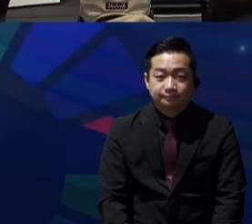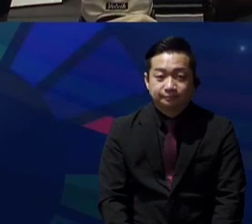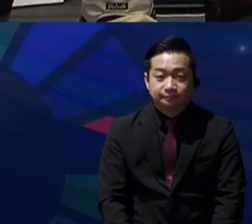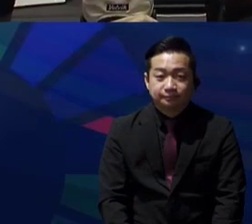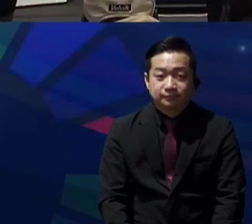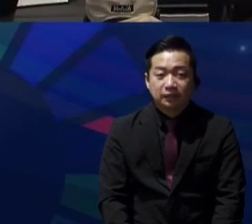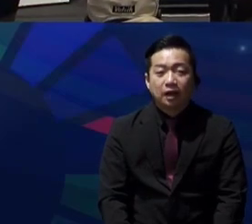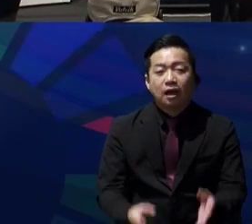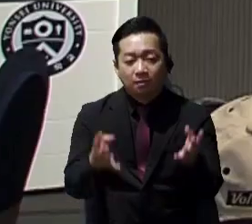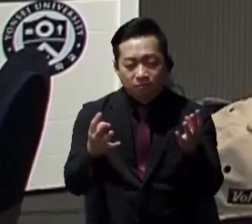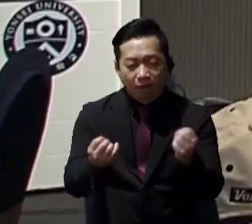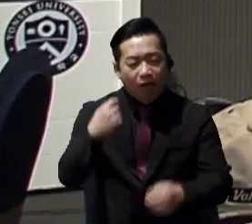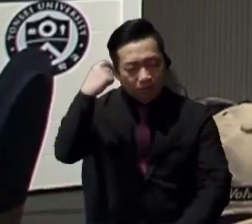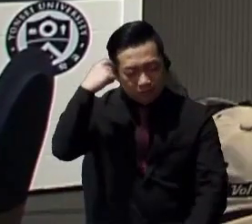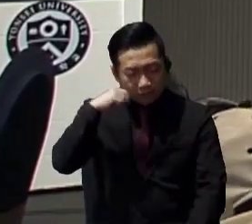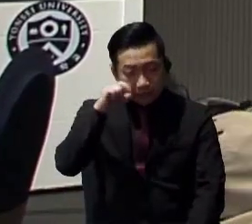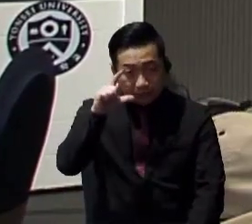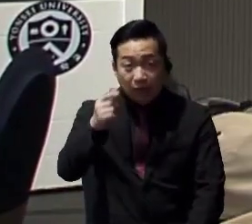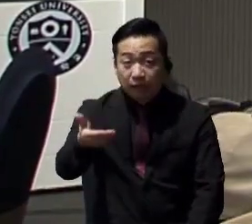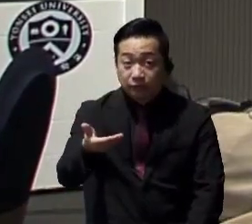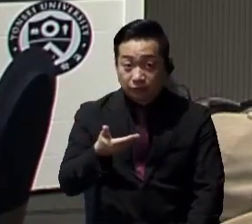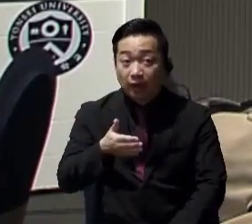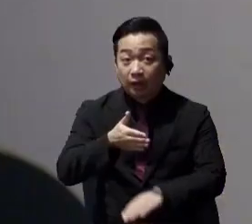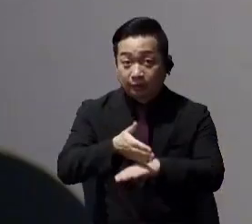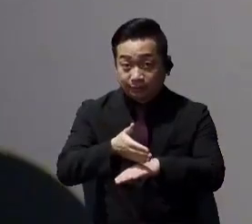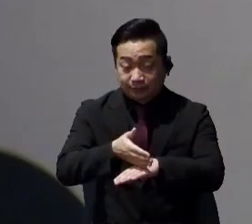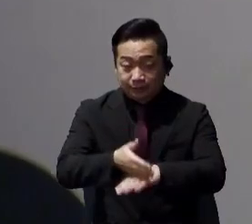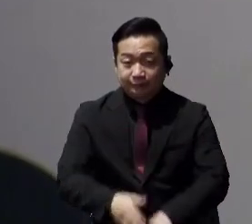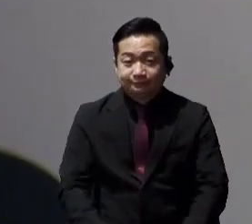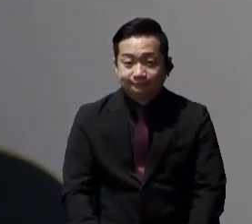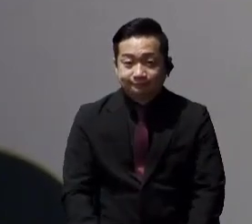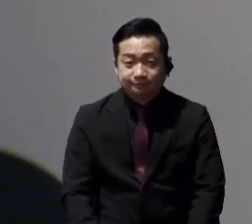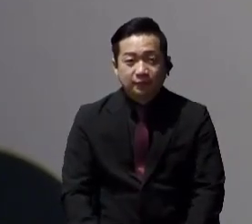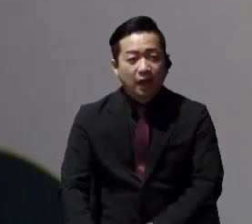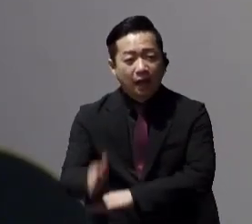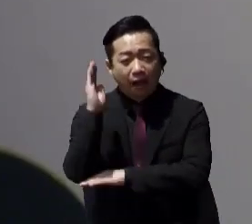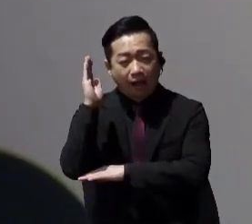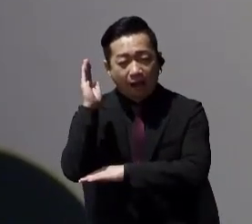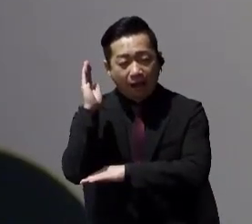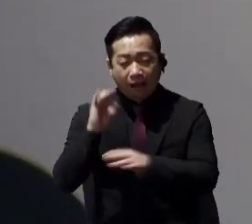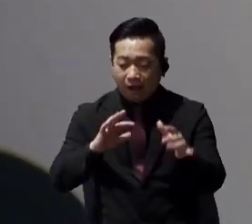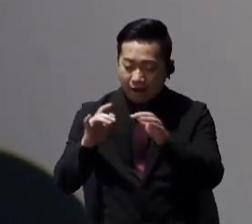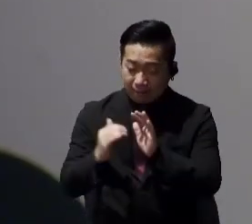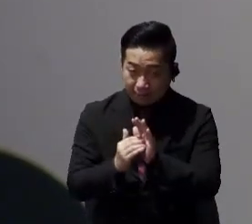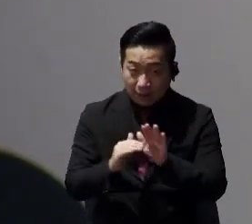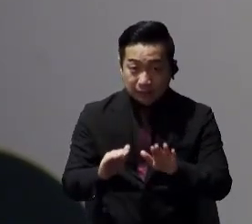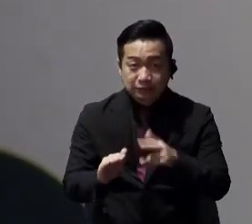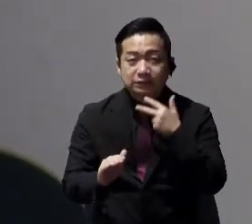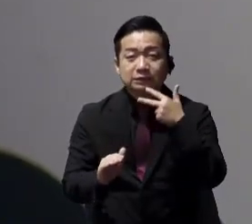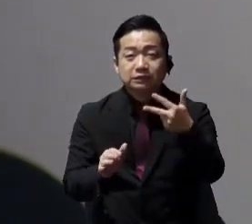great, enthusiastic discussion. We'll take I'll say a 7-minute break, and we'll return at